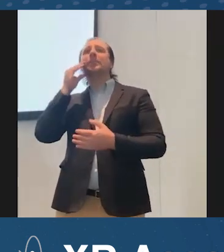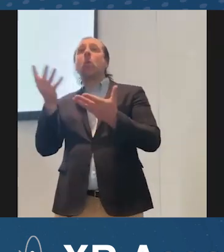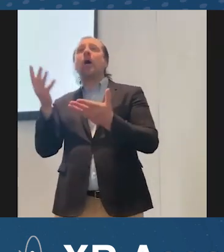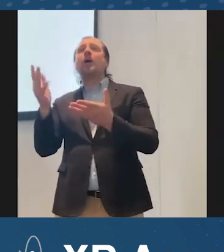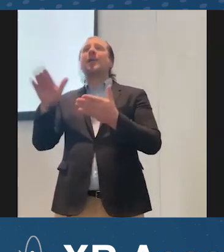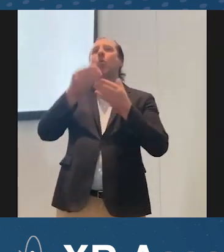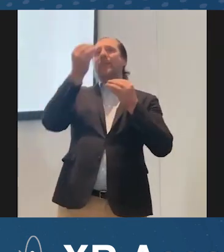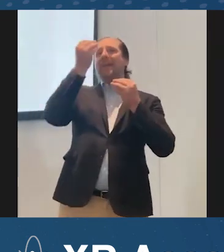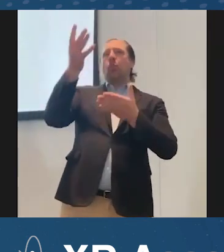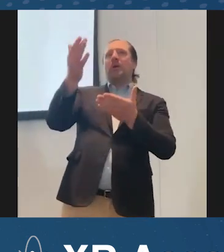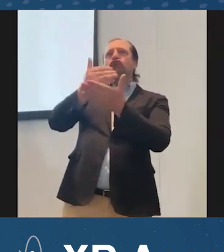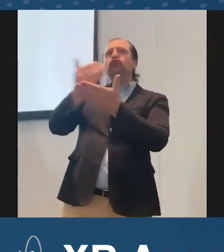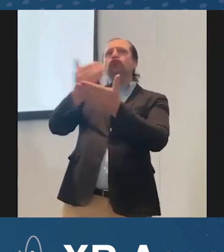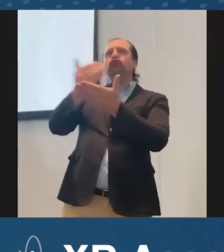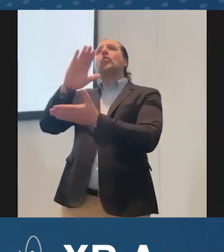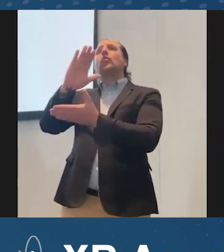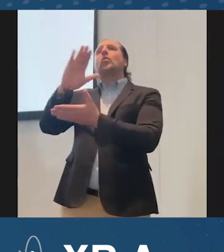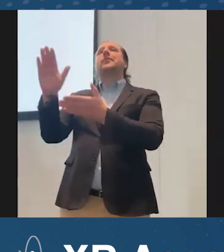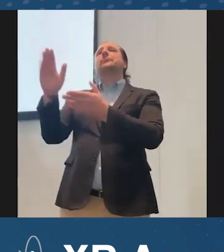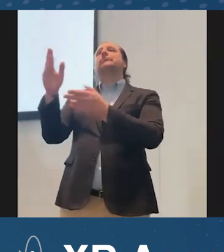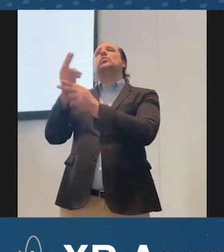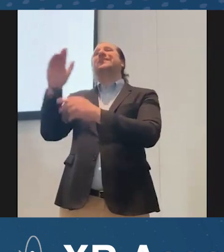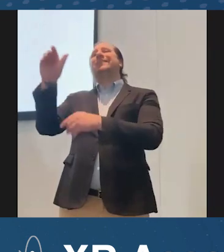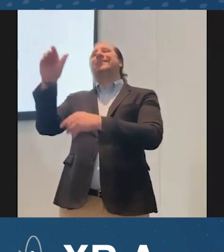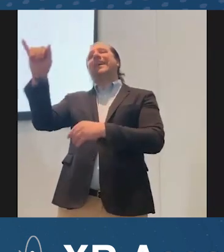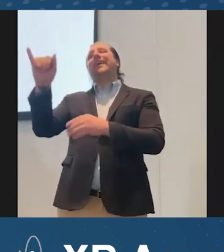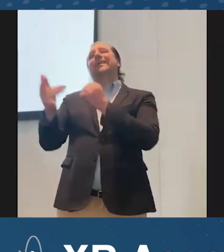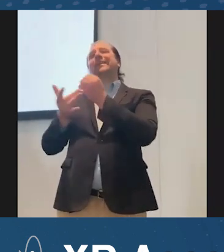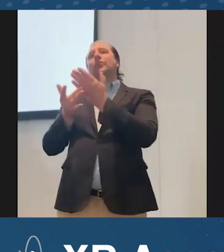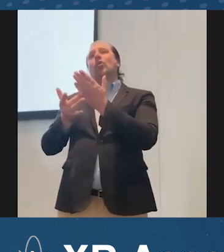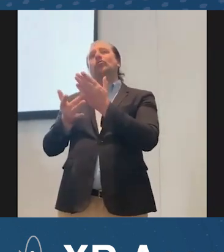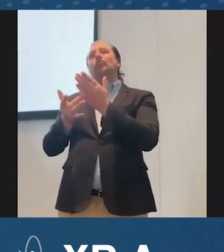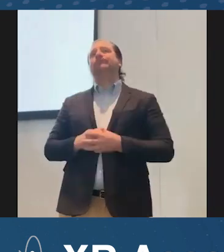information that we collected from their use.